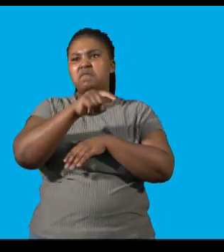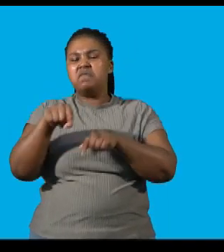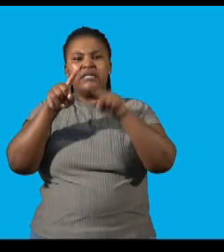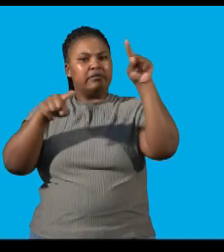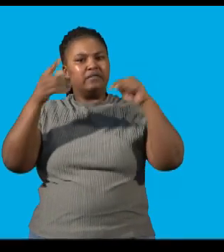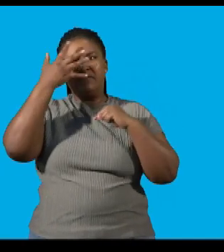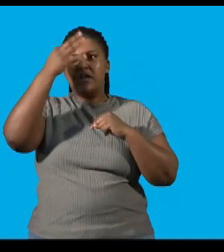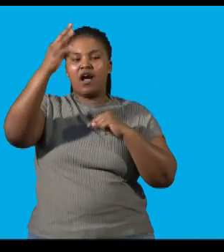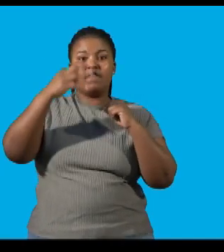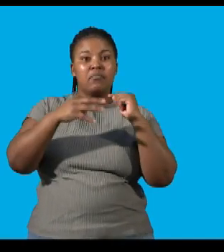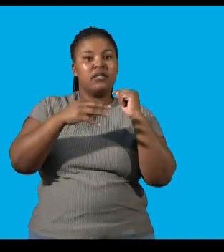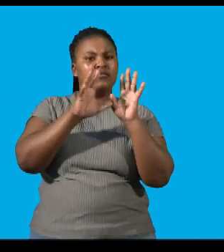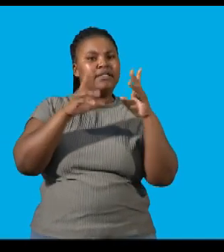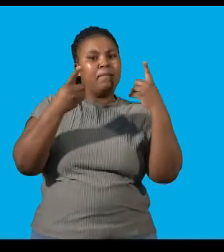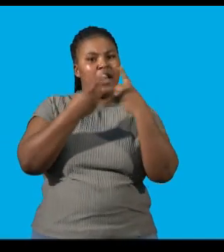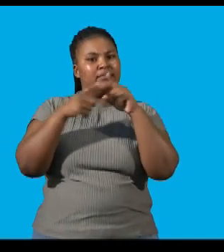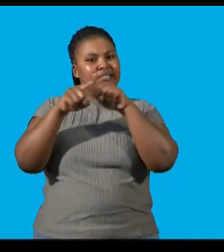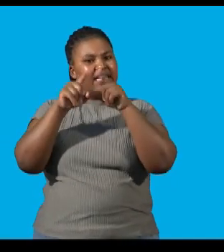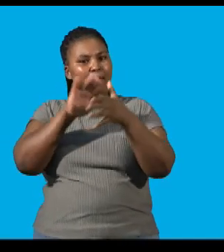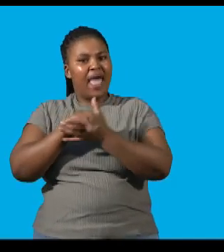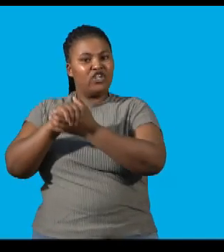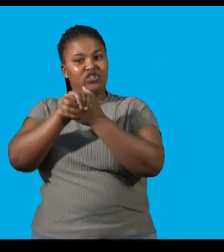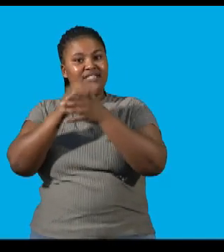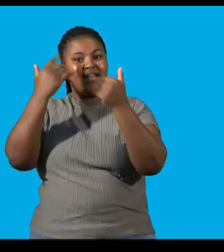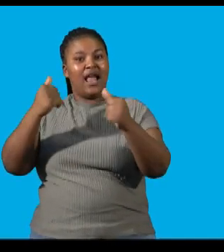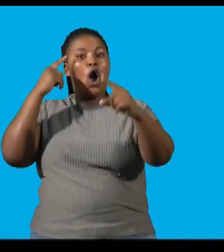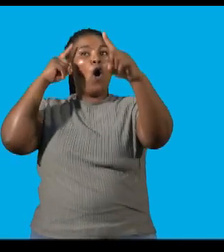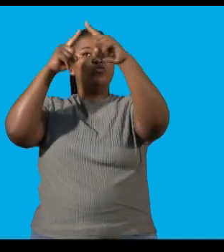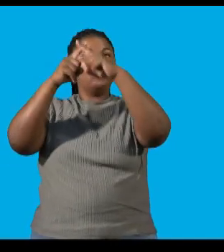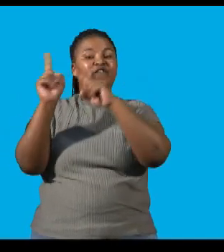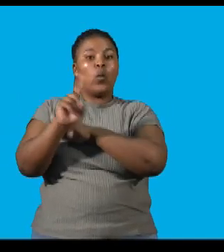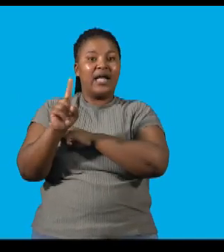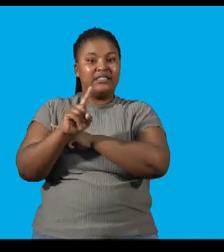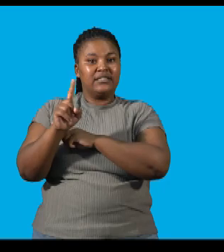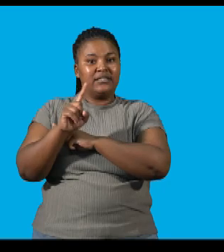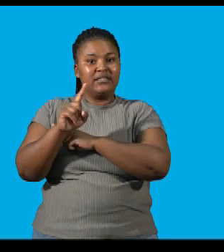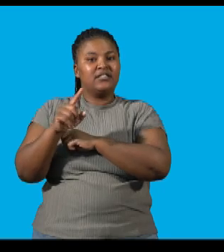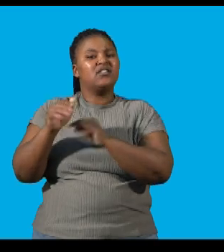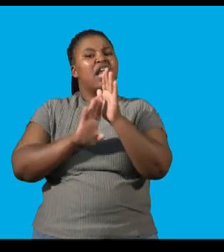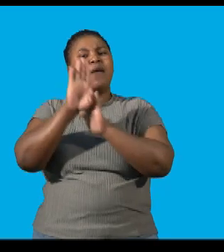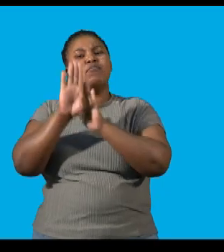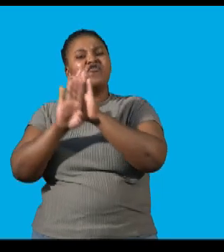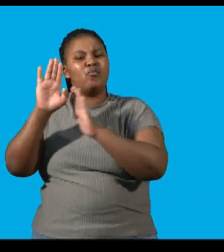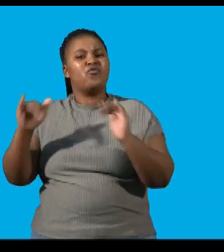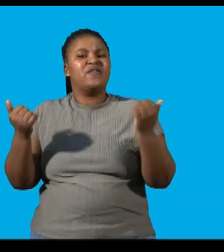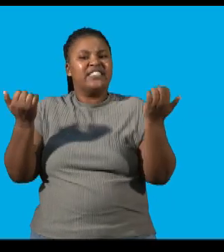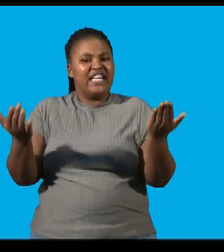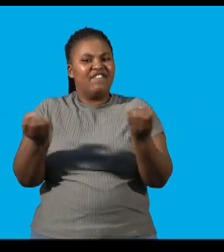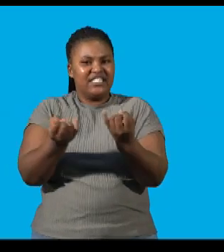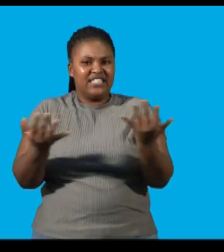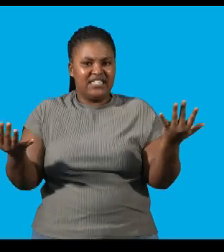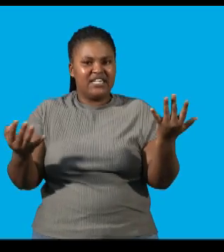different government departments and agencies, and the objective is to bring about improved service